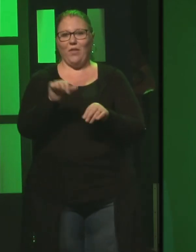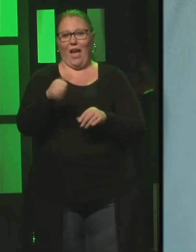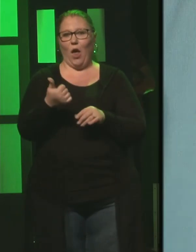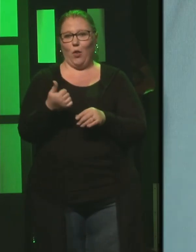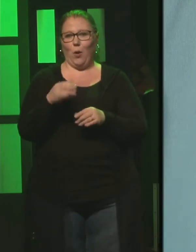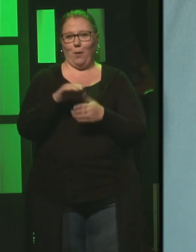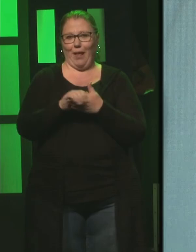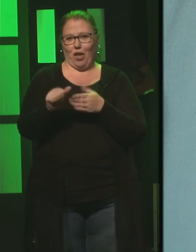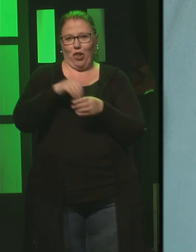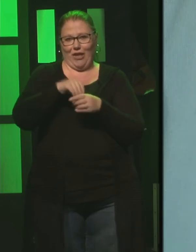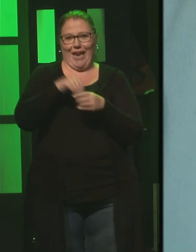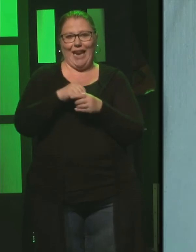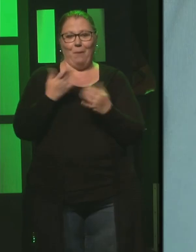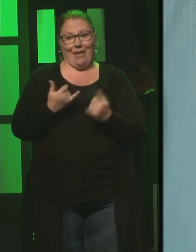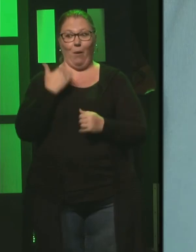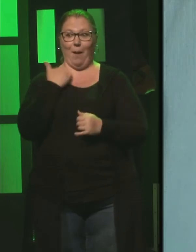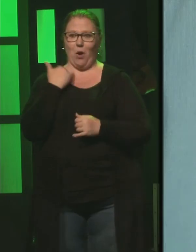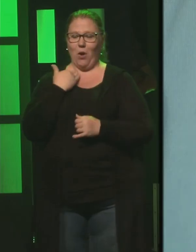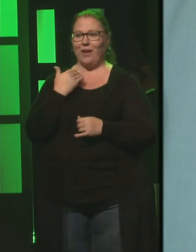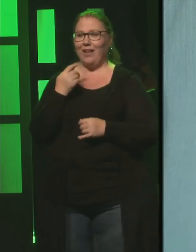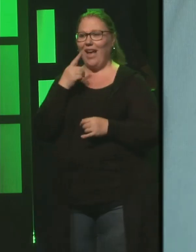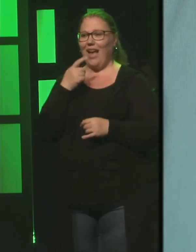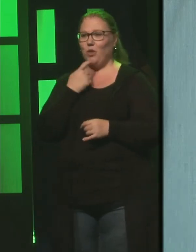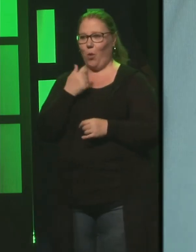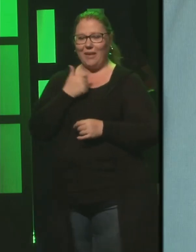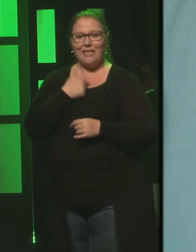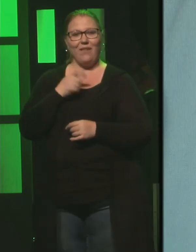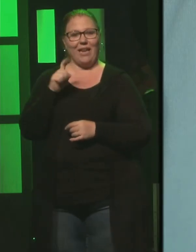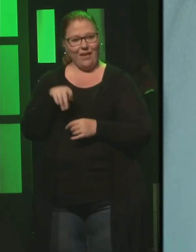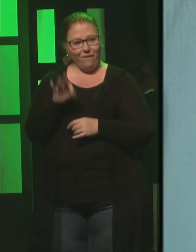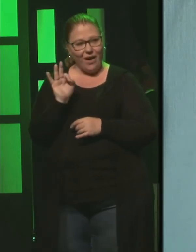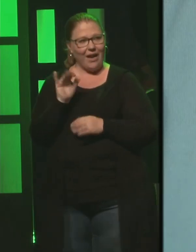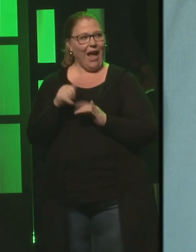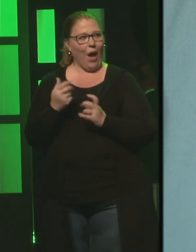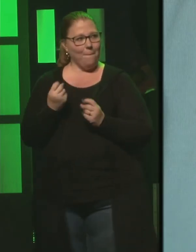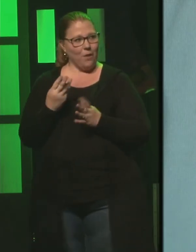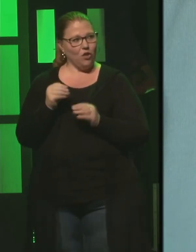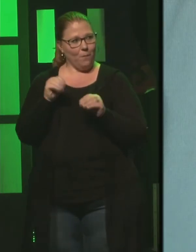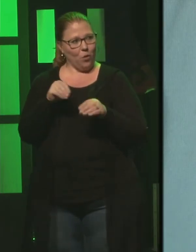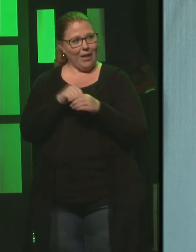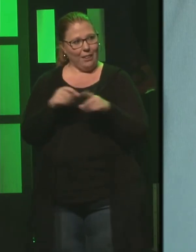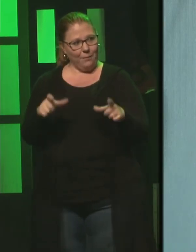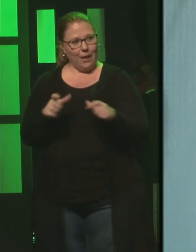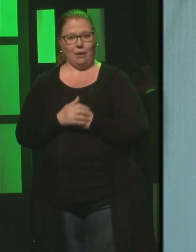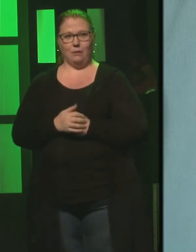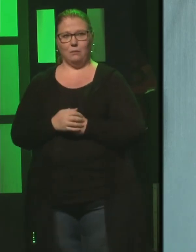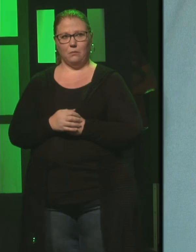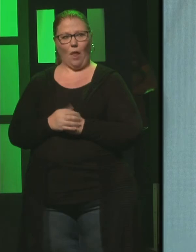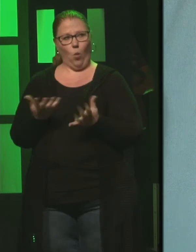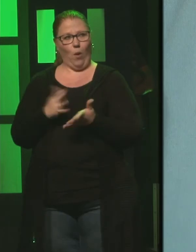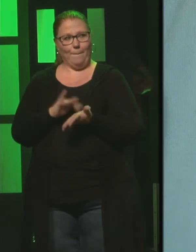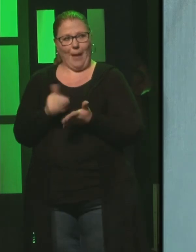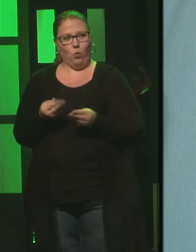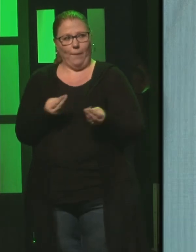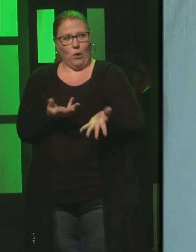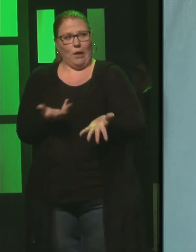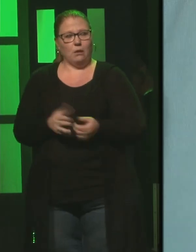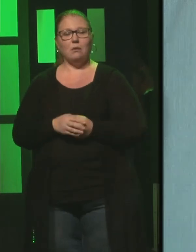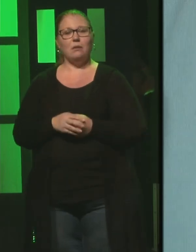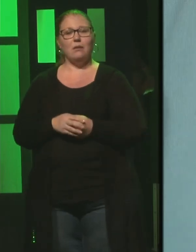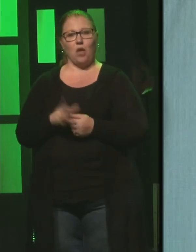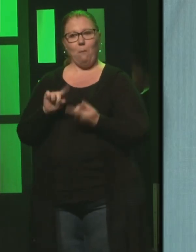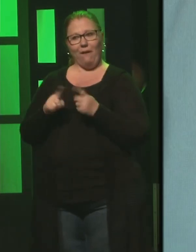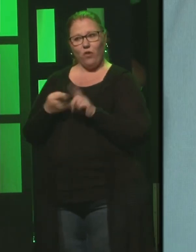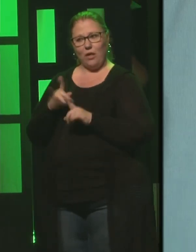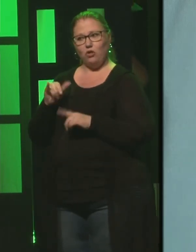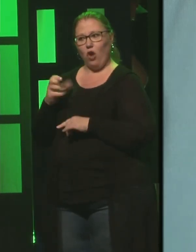broke. I then told myself that I needed to find out how much to put in the plate. I found my friend John, who'd